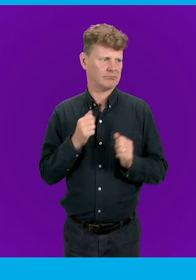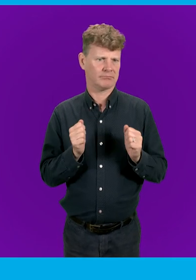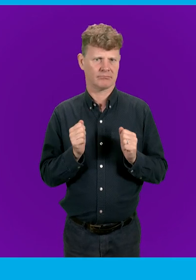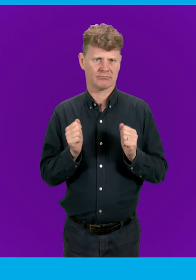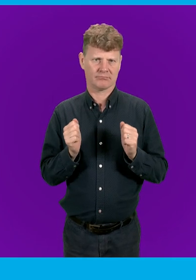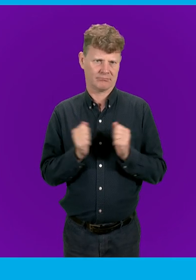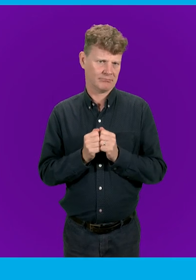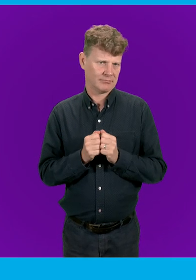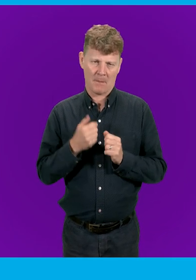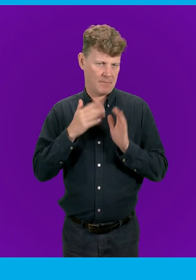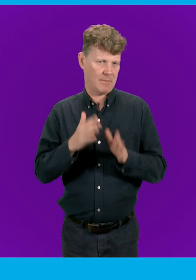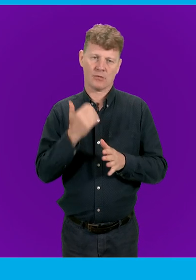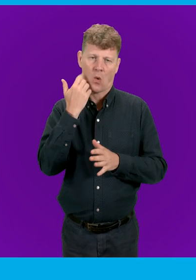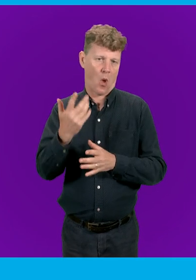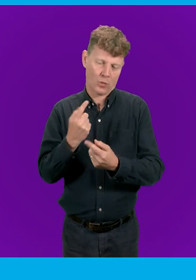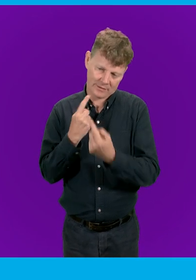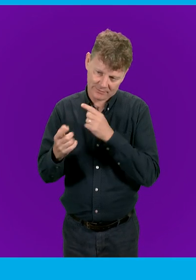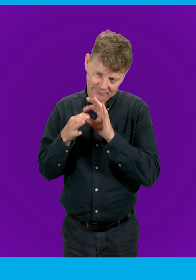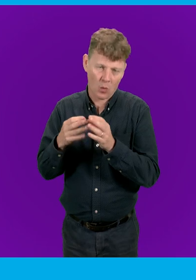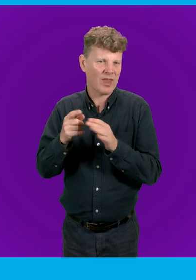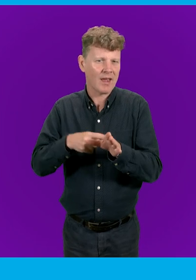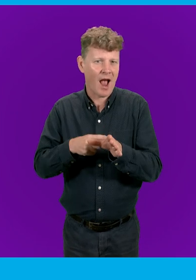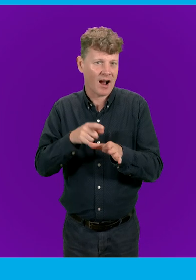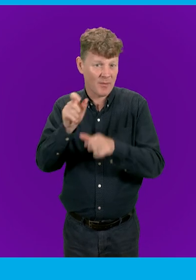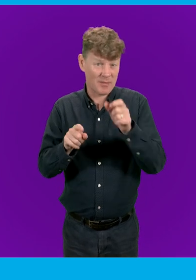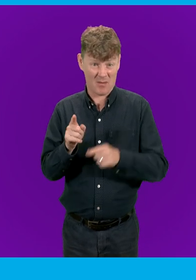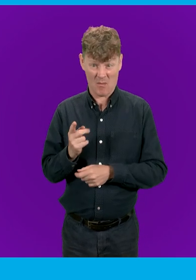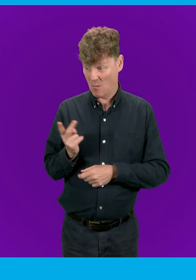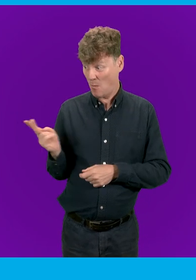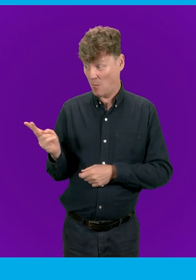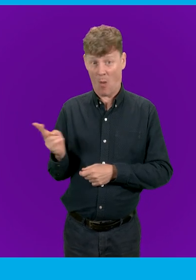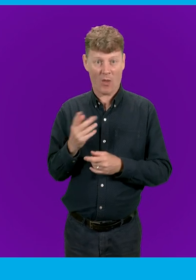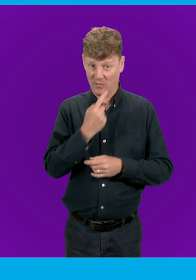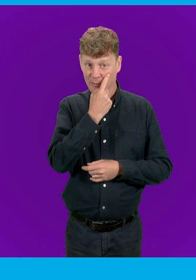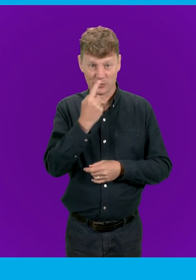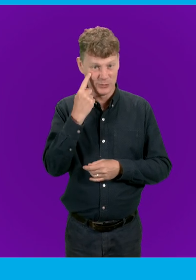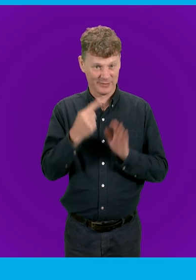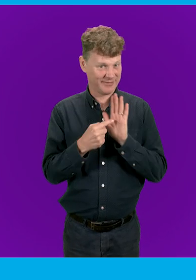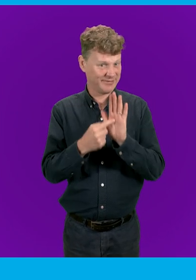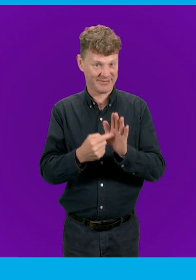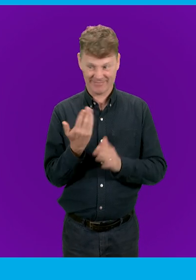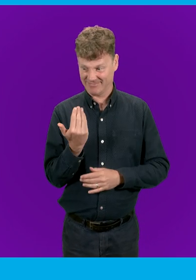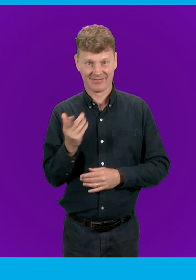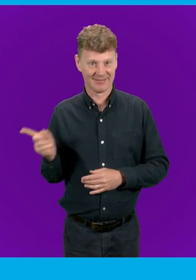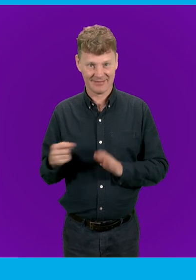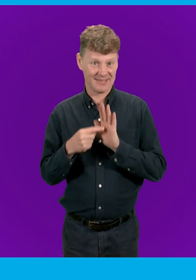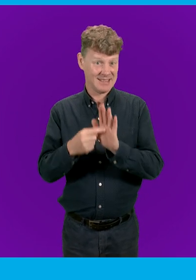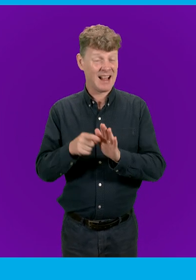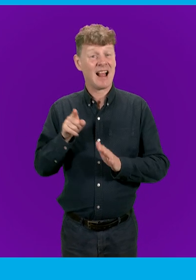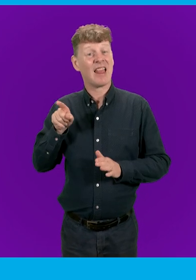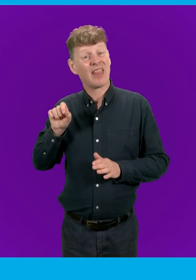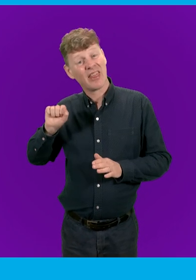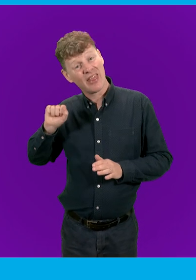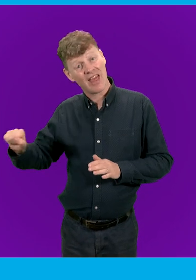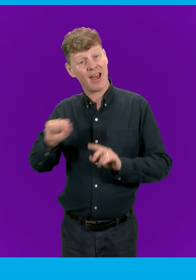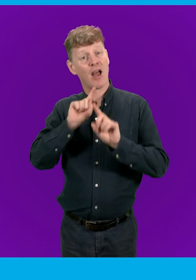young people. And I think even just now, you've both proved the importance of that. Because, so for instance, just by even making the comment